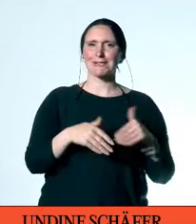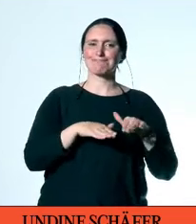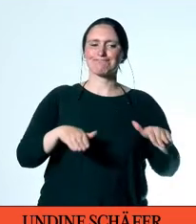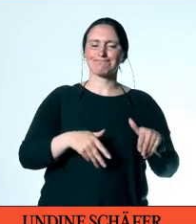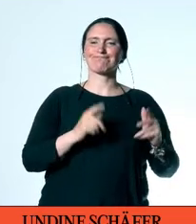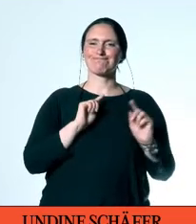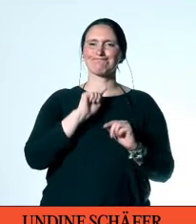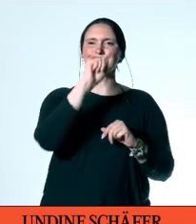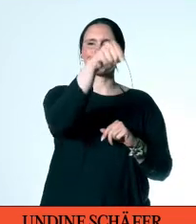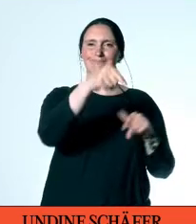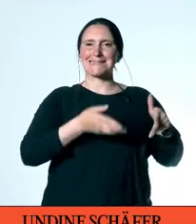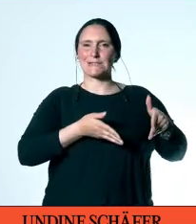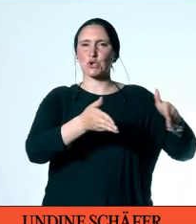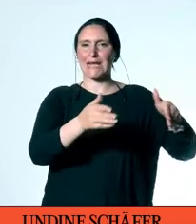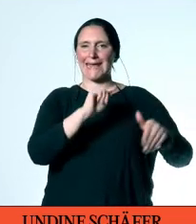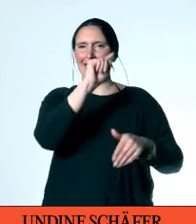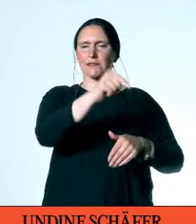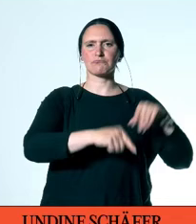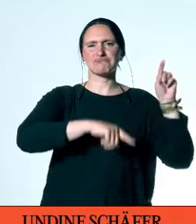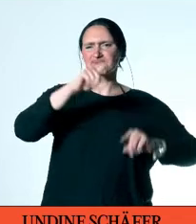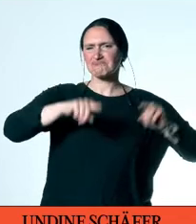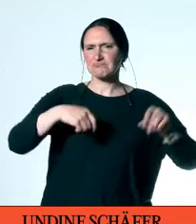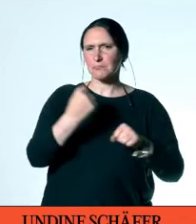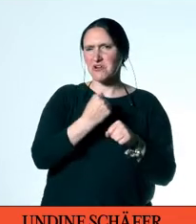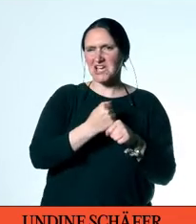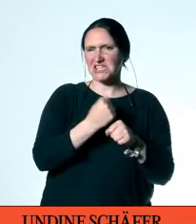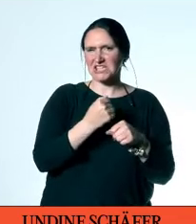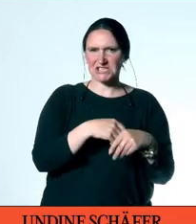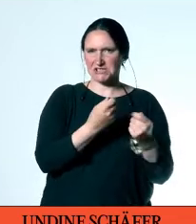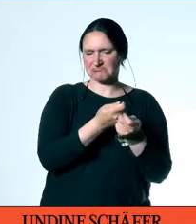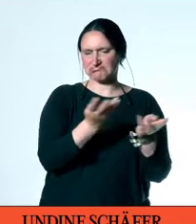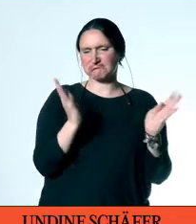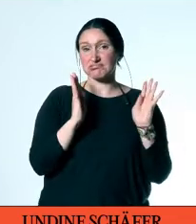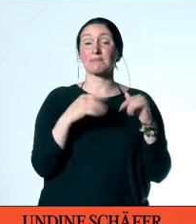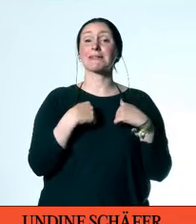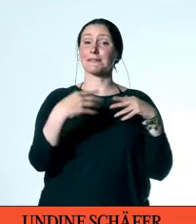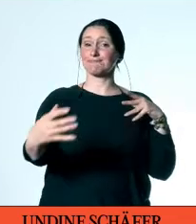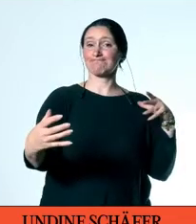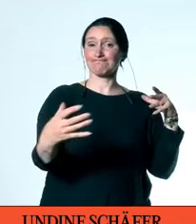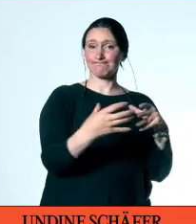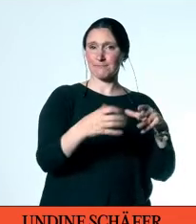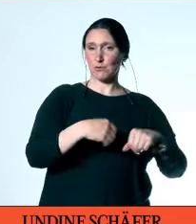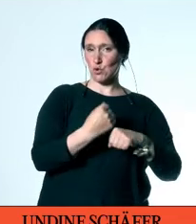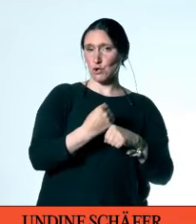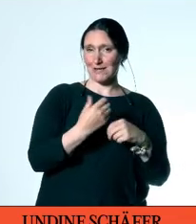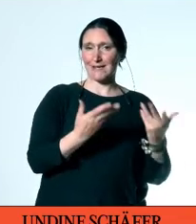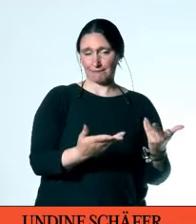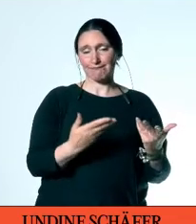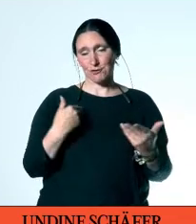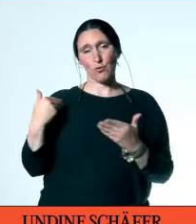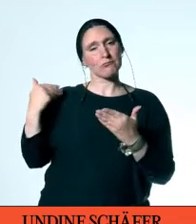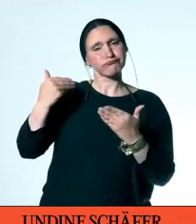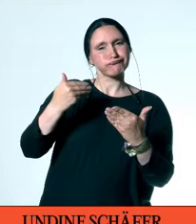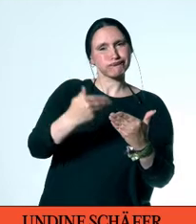streets through our different practice. We are all about being together and working together.